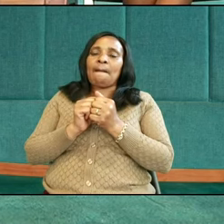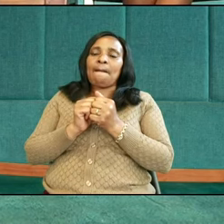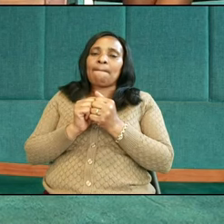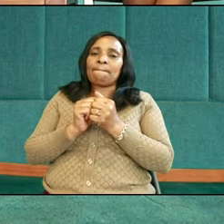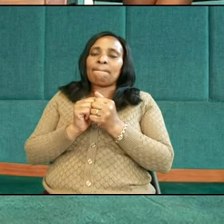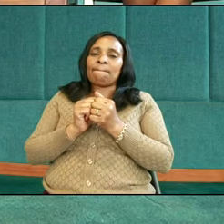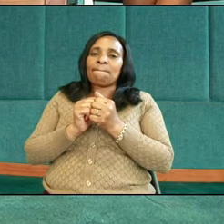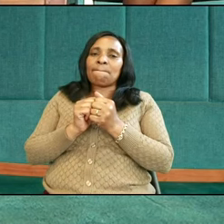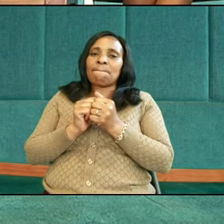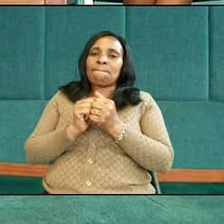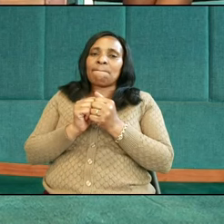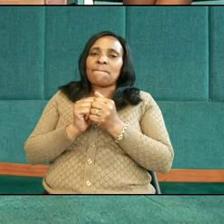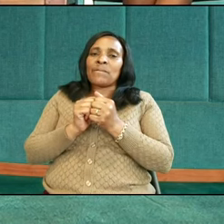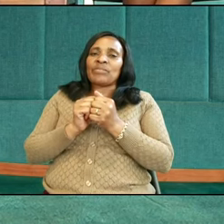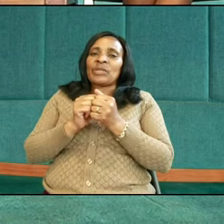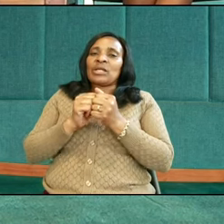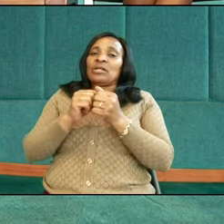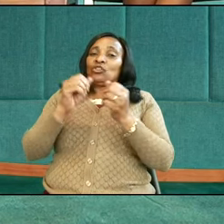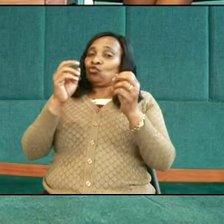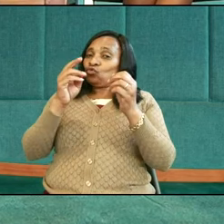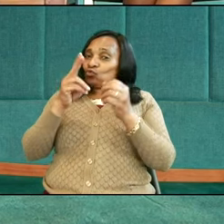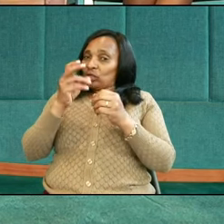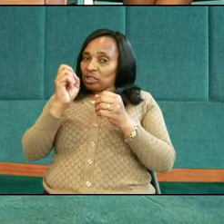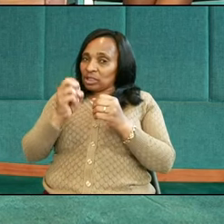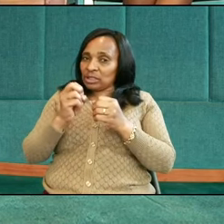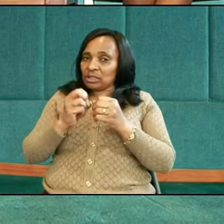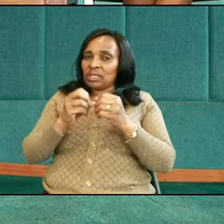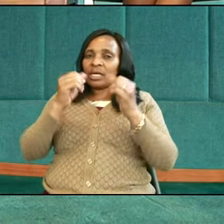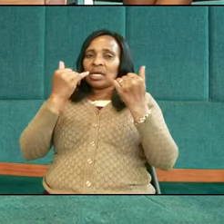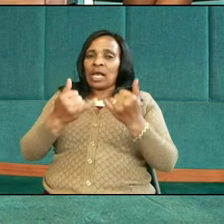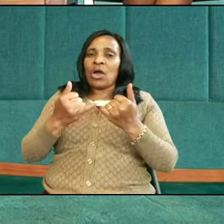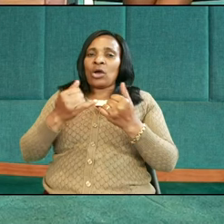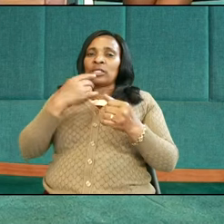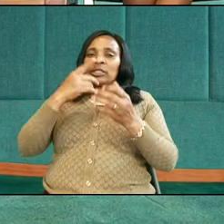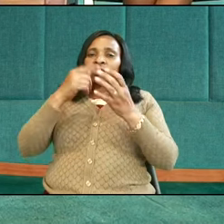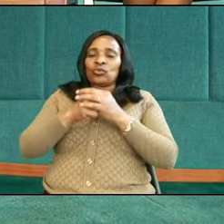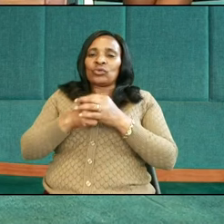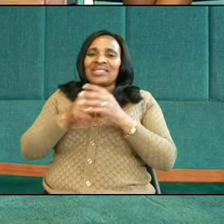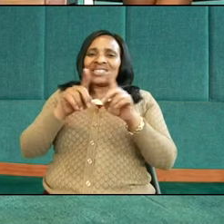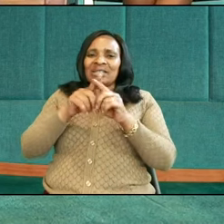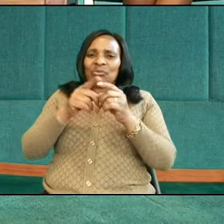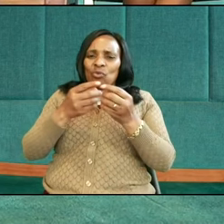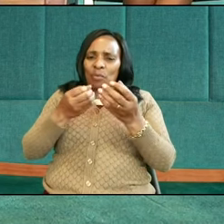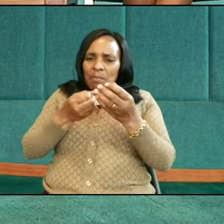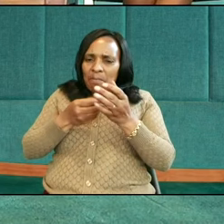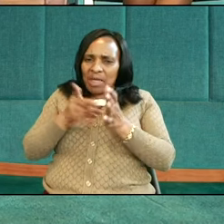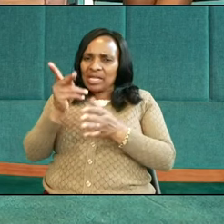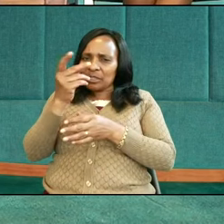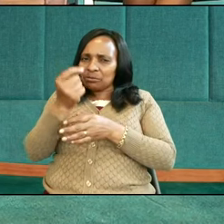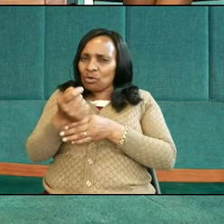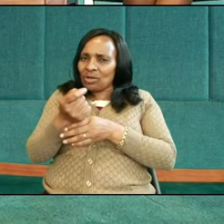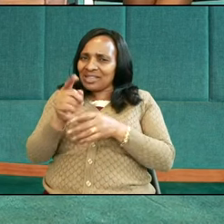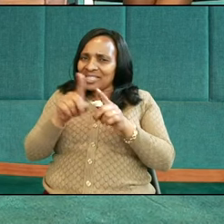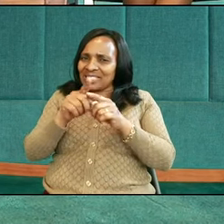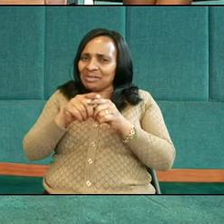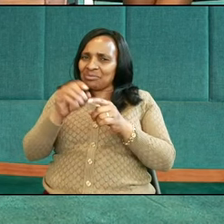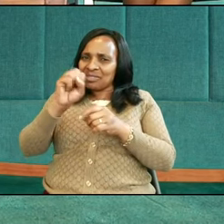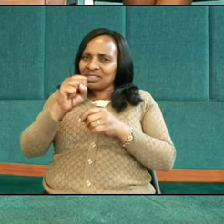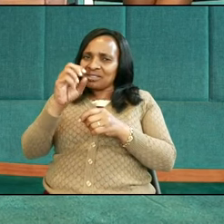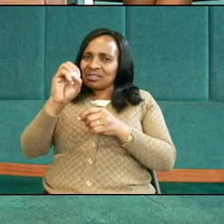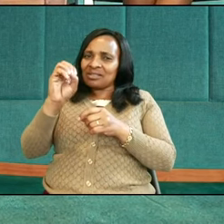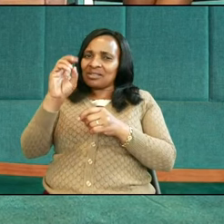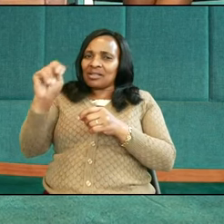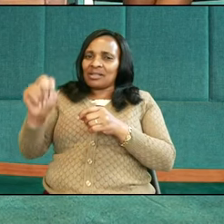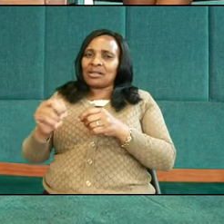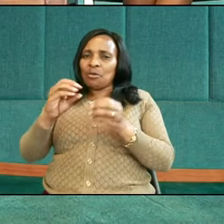Matthew 17:20. Truly I tell you, if you have faith as small as a mustard seed, you can say to this mountain, move from